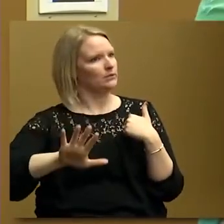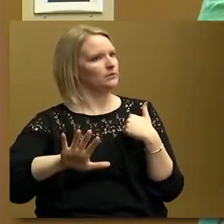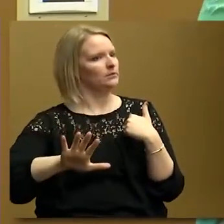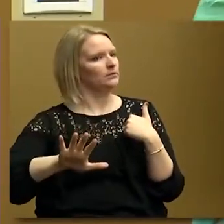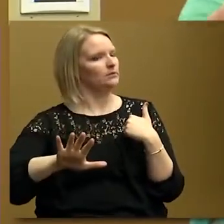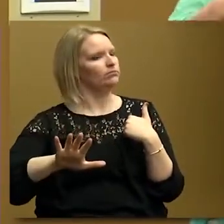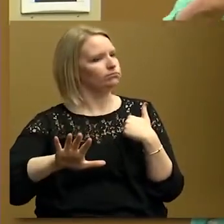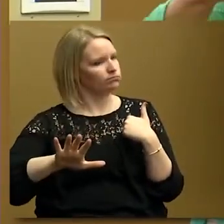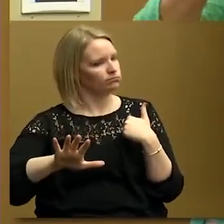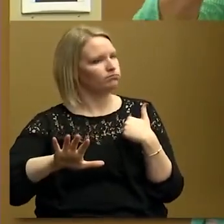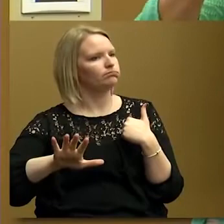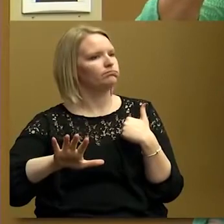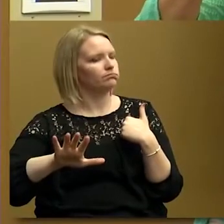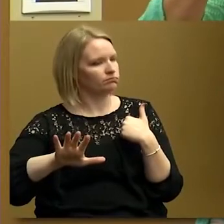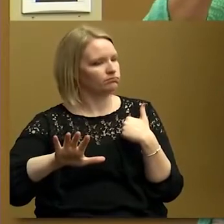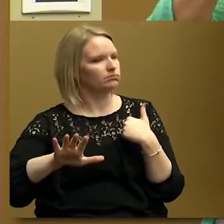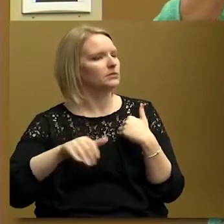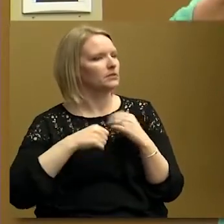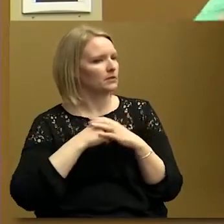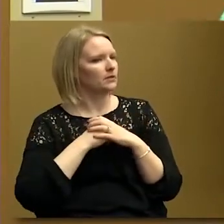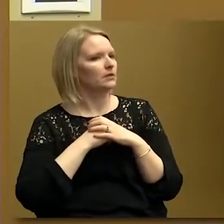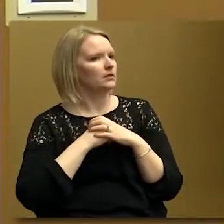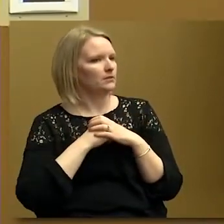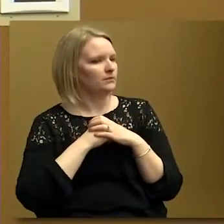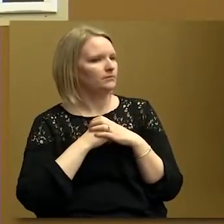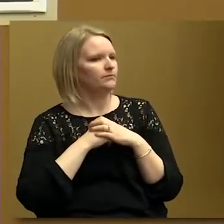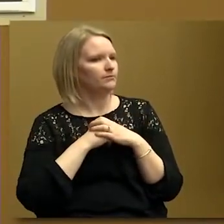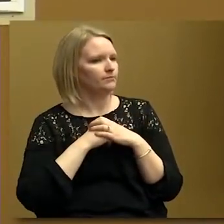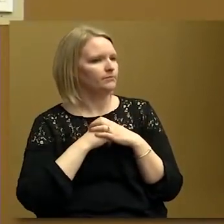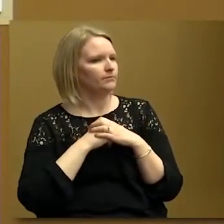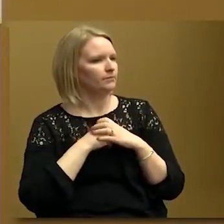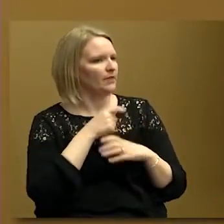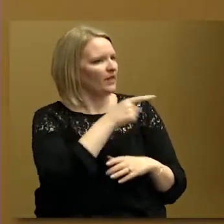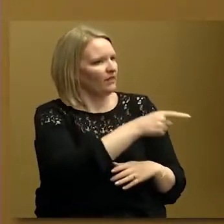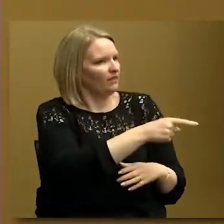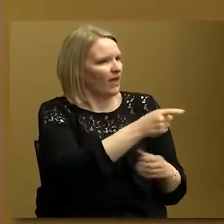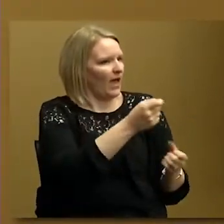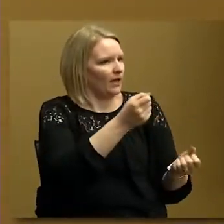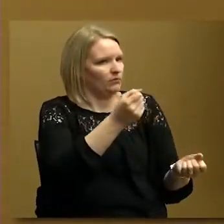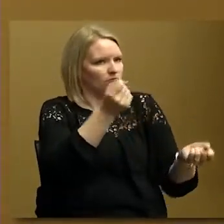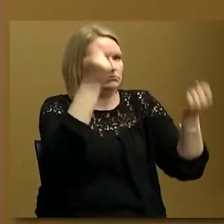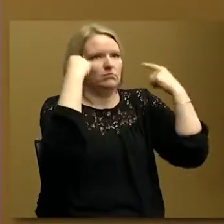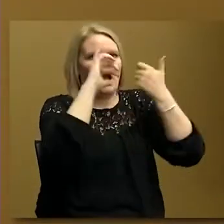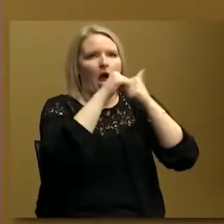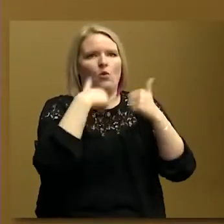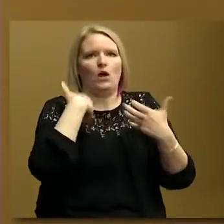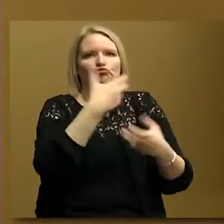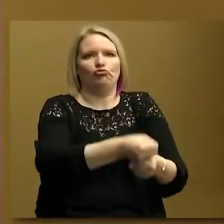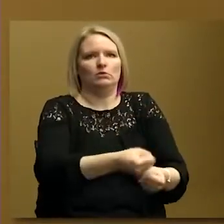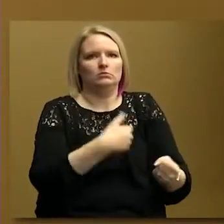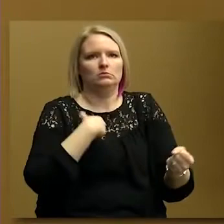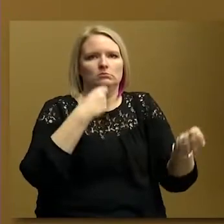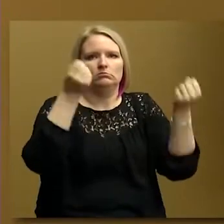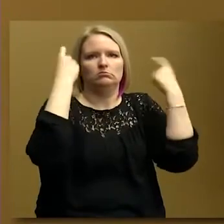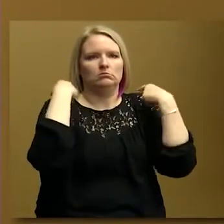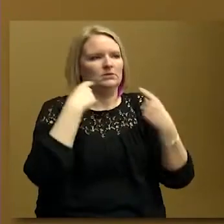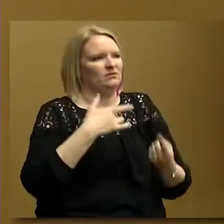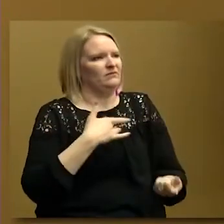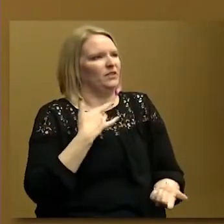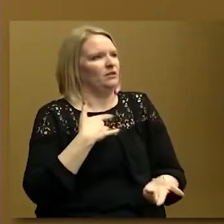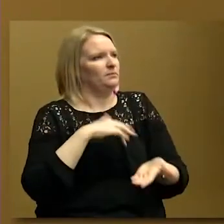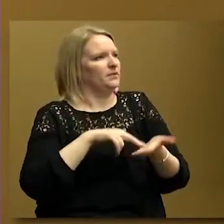while, you know, and they don't know how to trust. They don't know what that feels like.